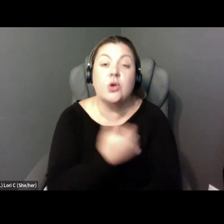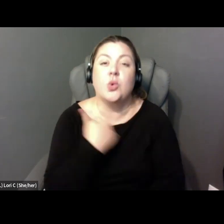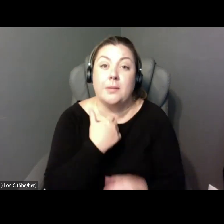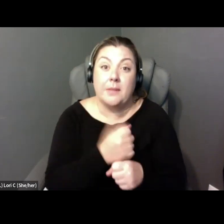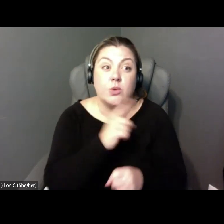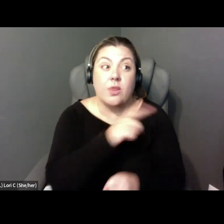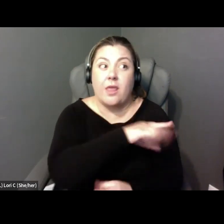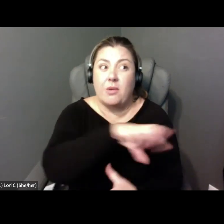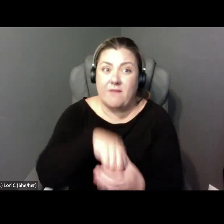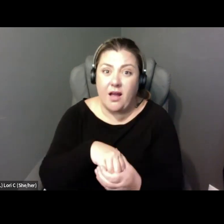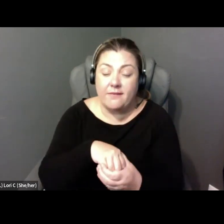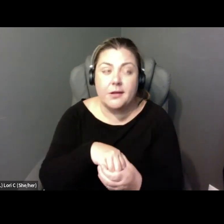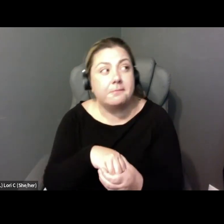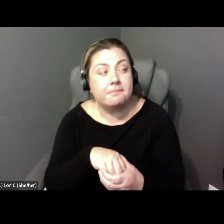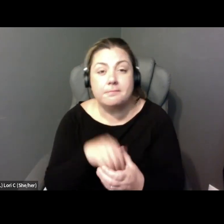soon.